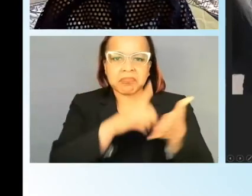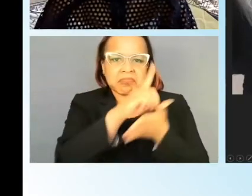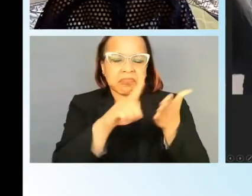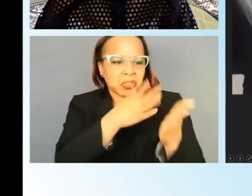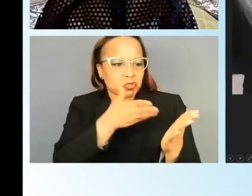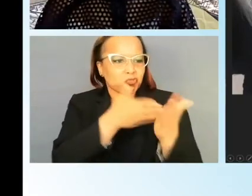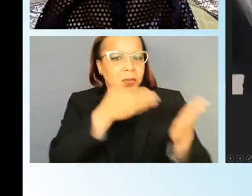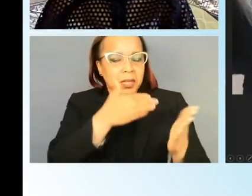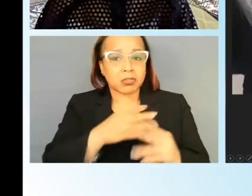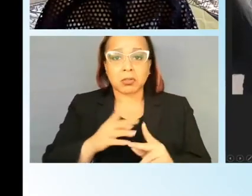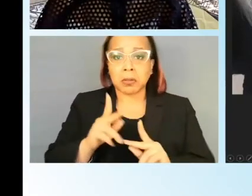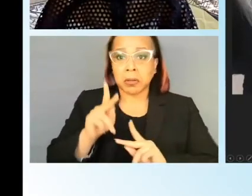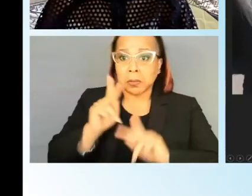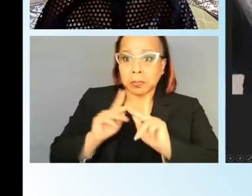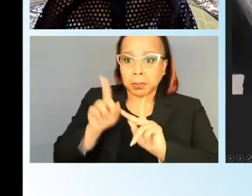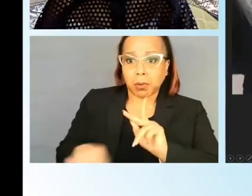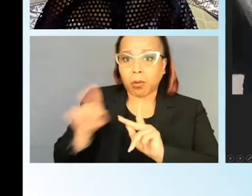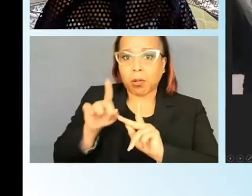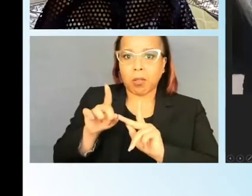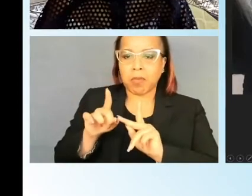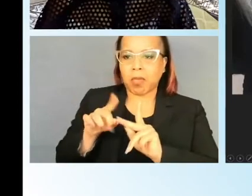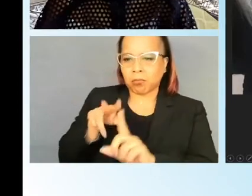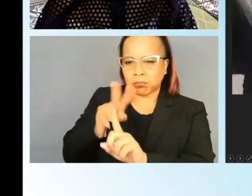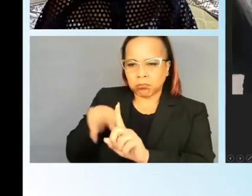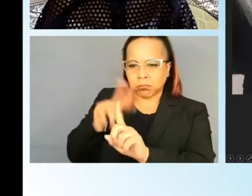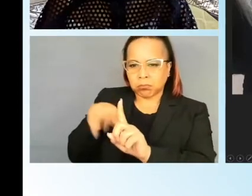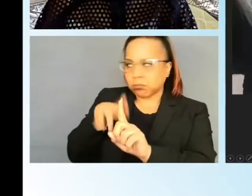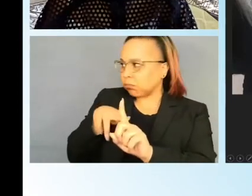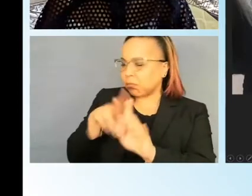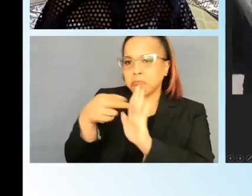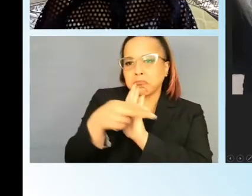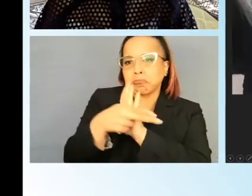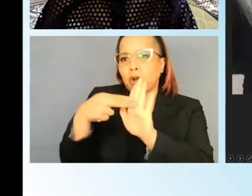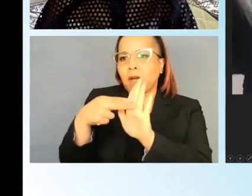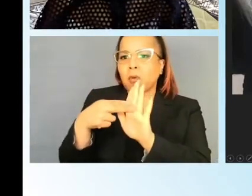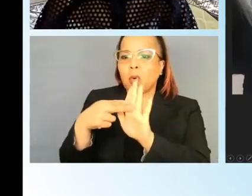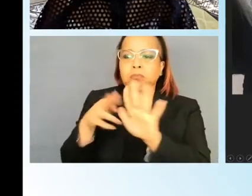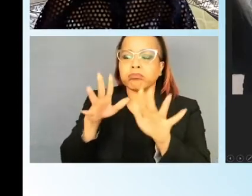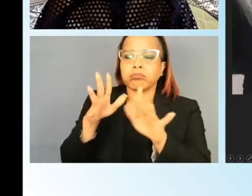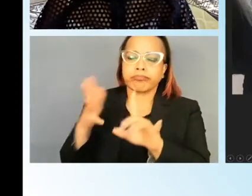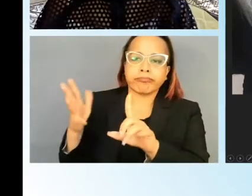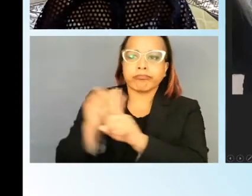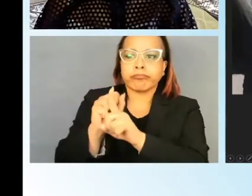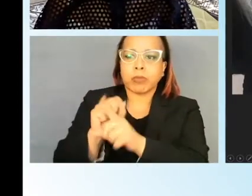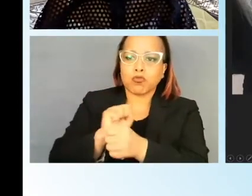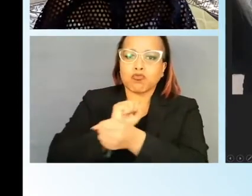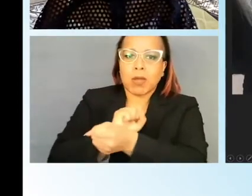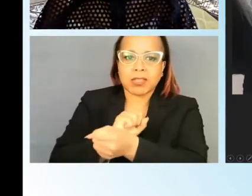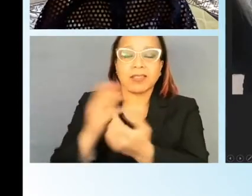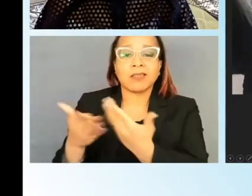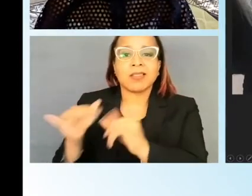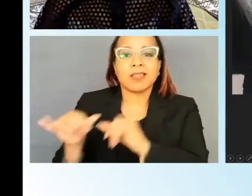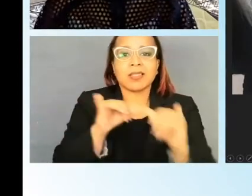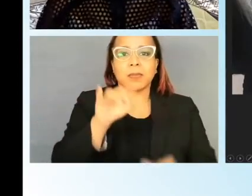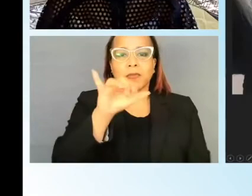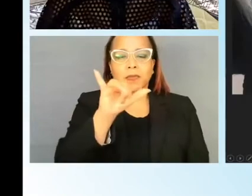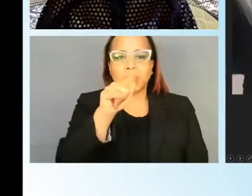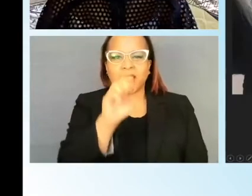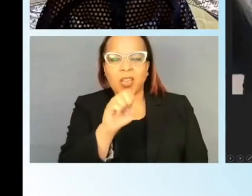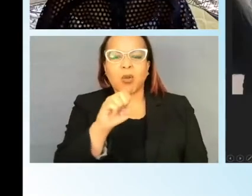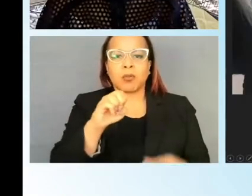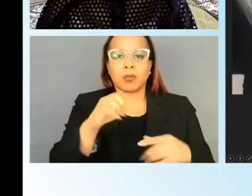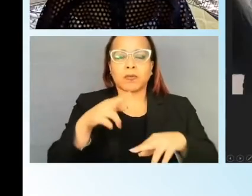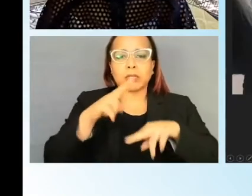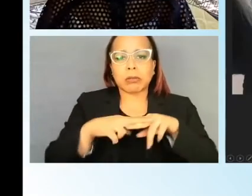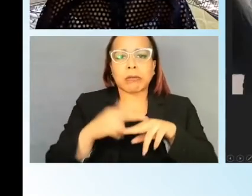people being profiled or arrested for, similar to Yale, for sitting in common areas or for falling